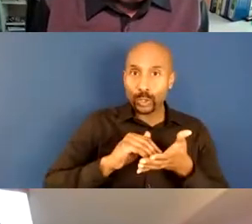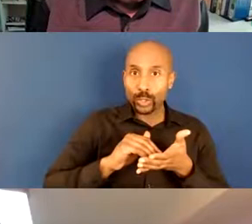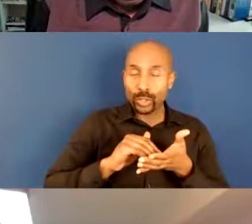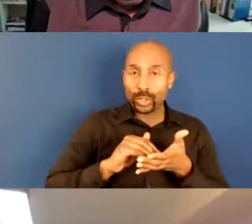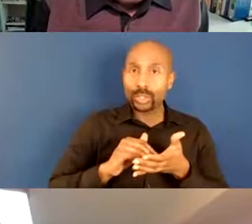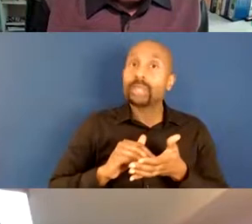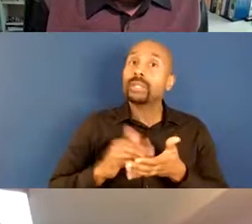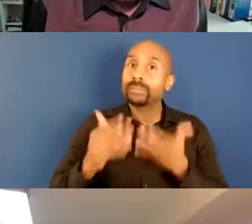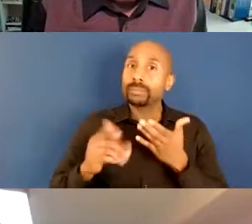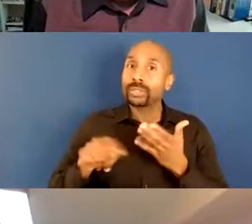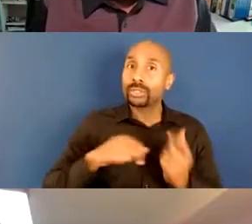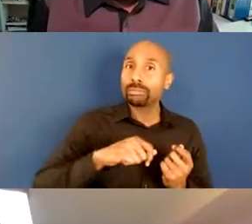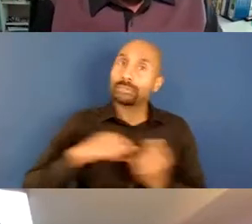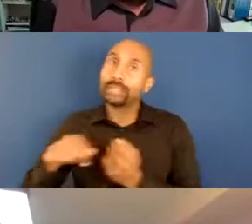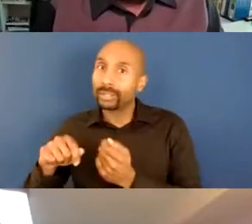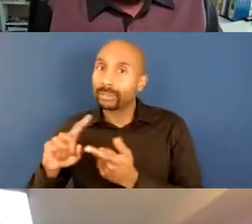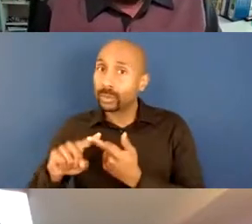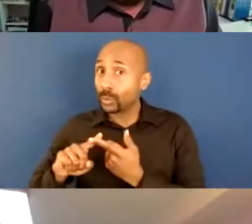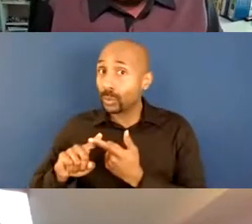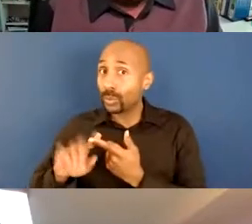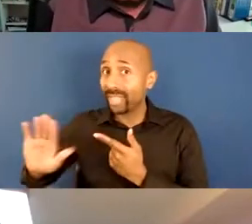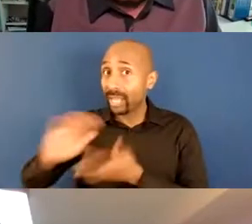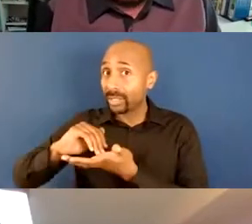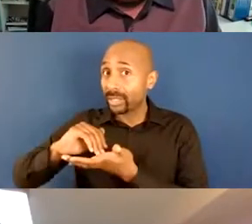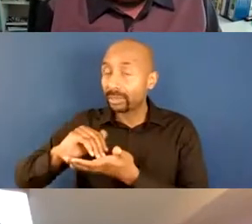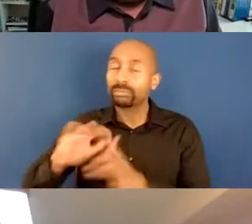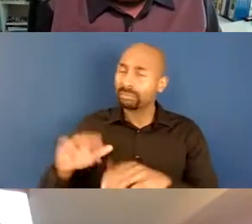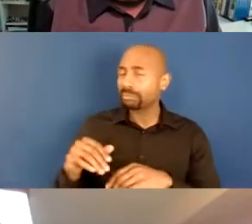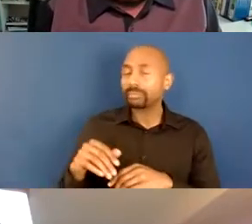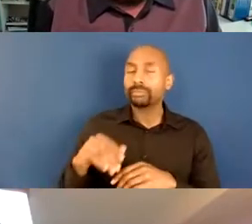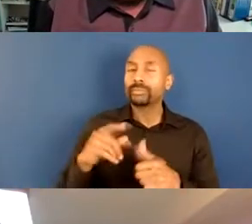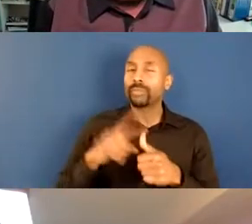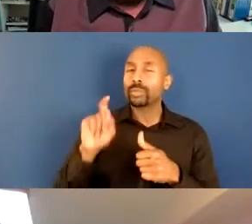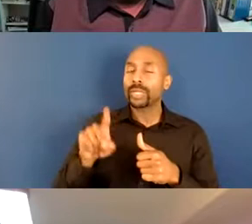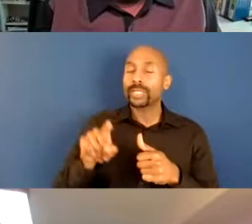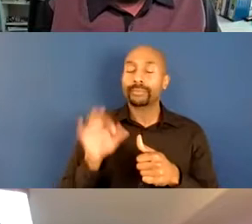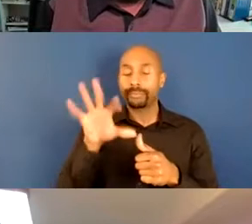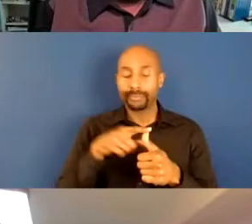question. And the second question is about